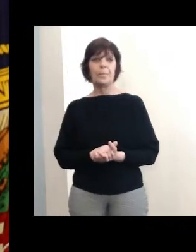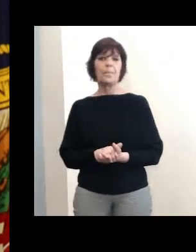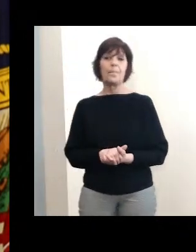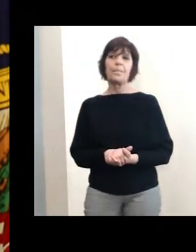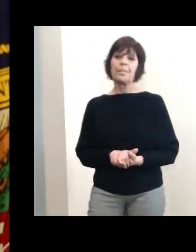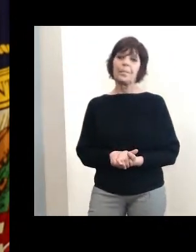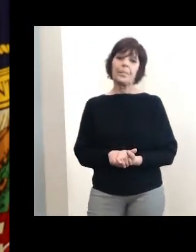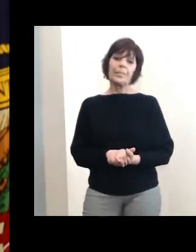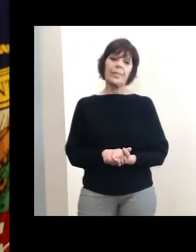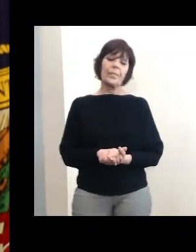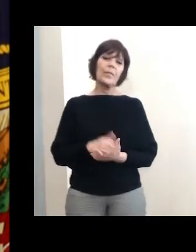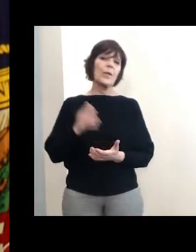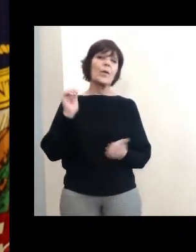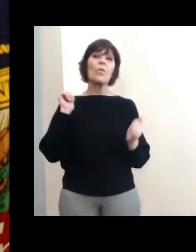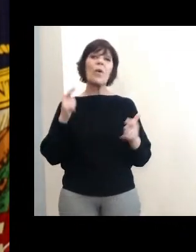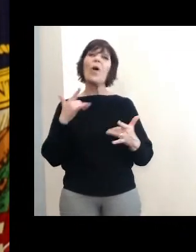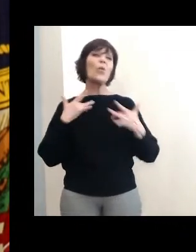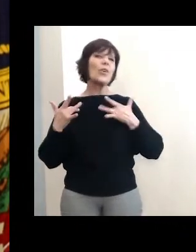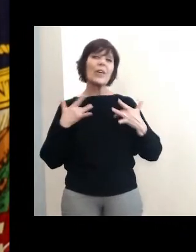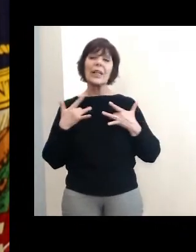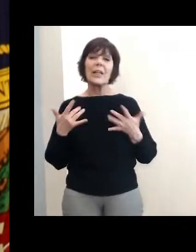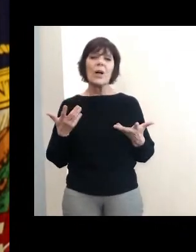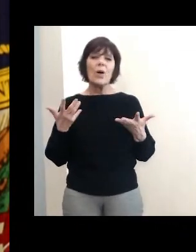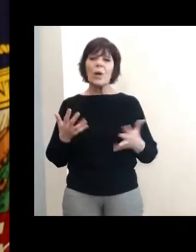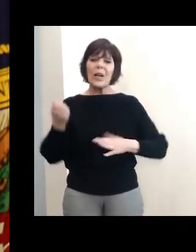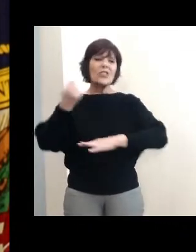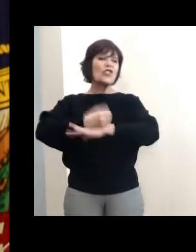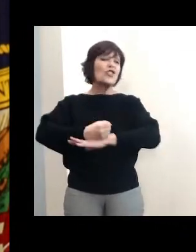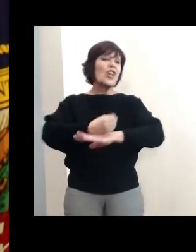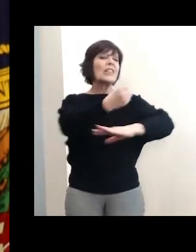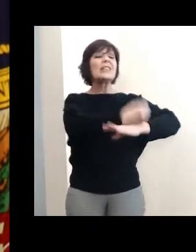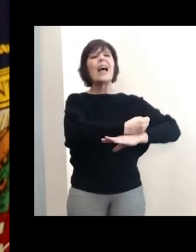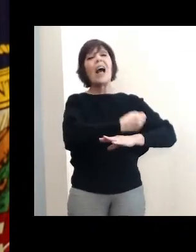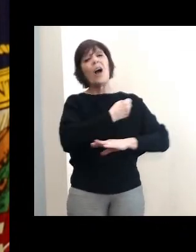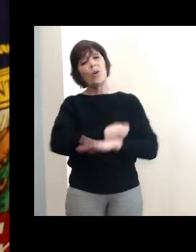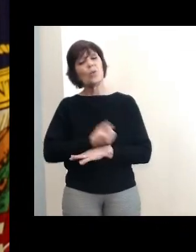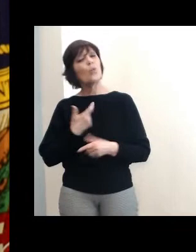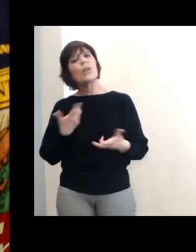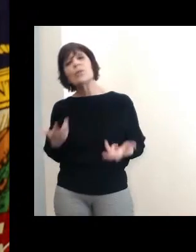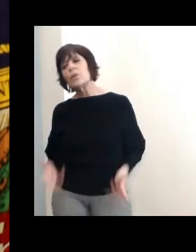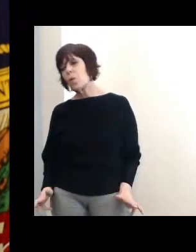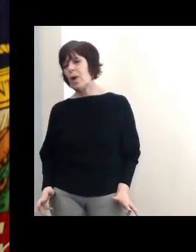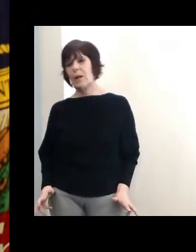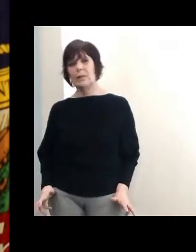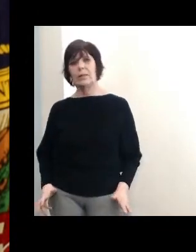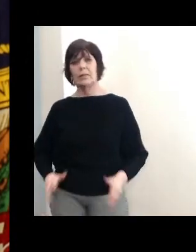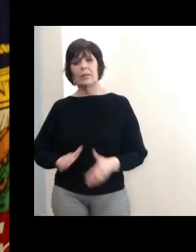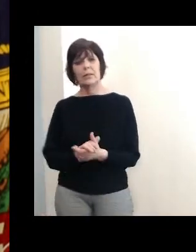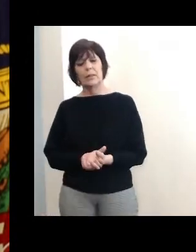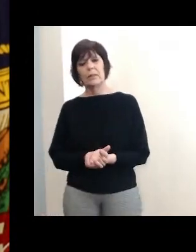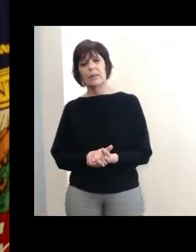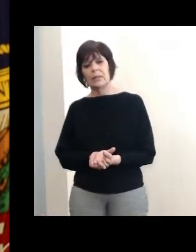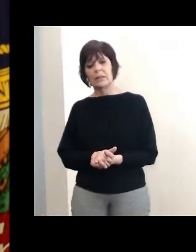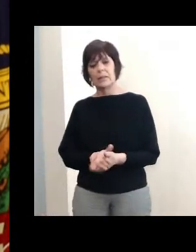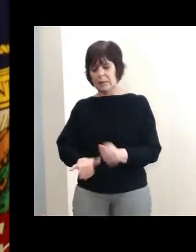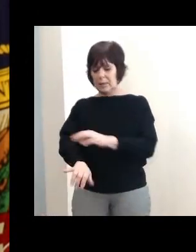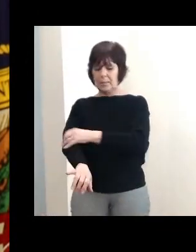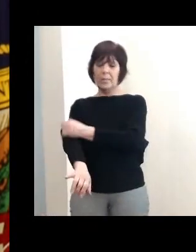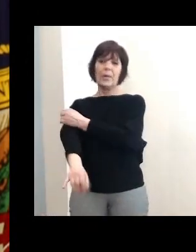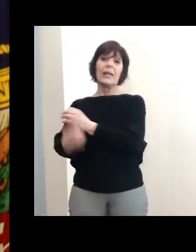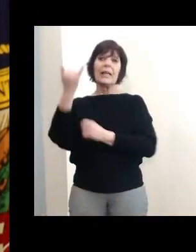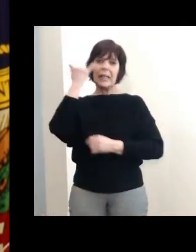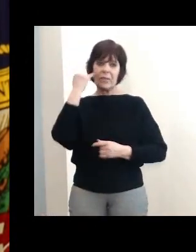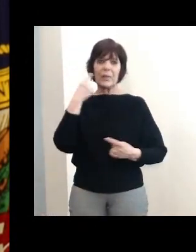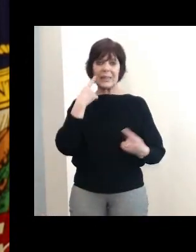matters, because we're all worried. We do not want to have to shut down these sports after allowing the competitions to start again. But if we see